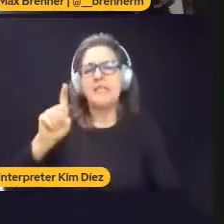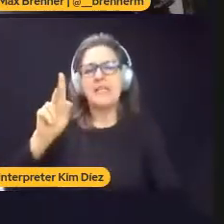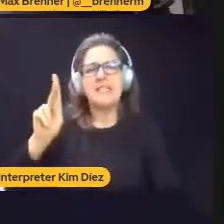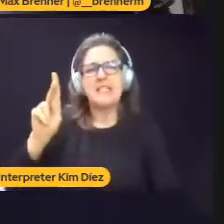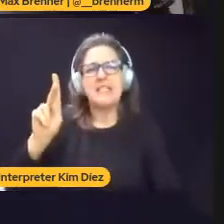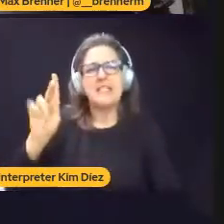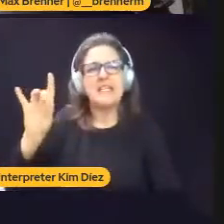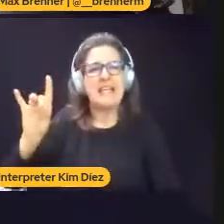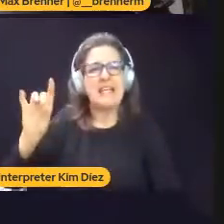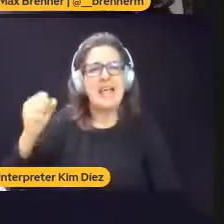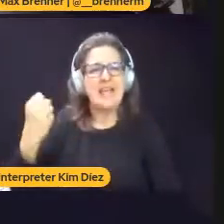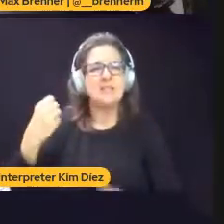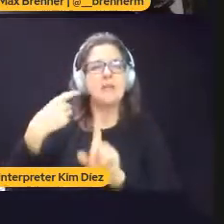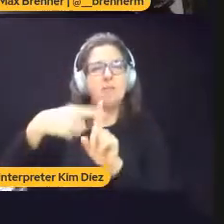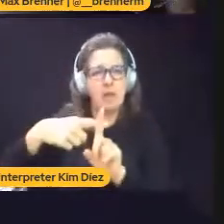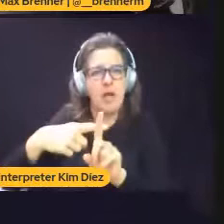lot.